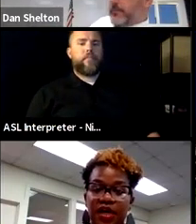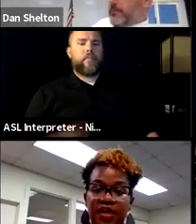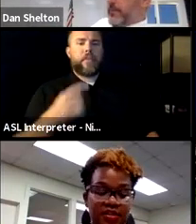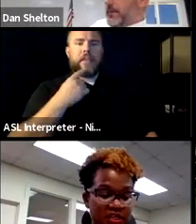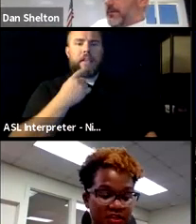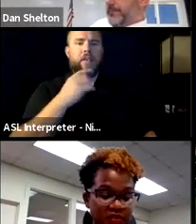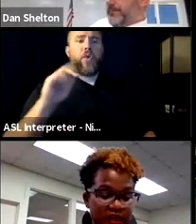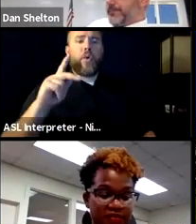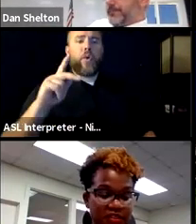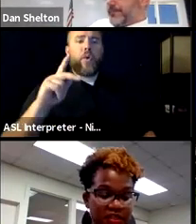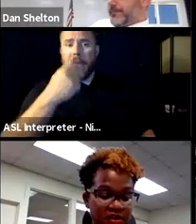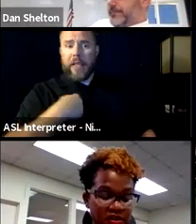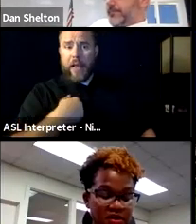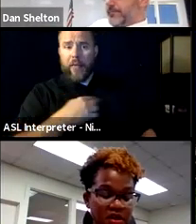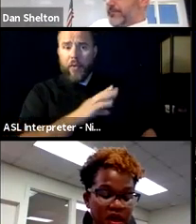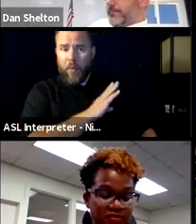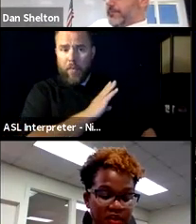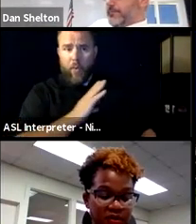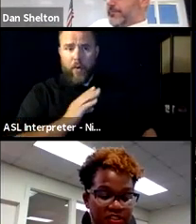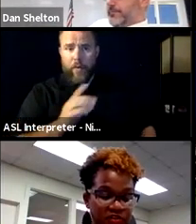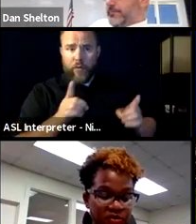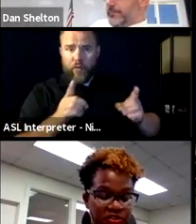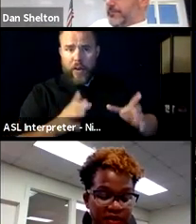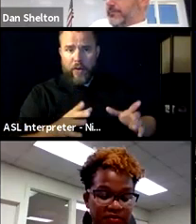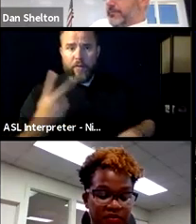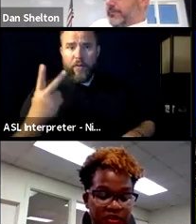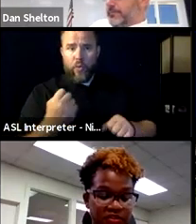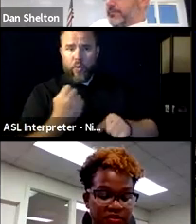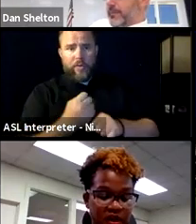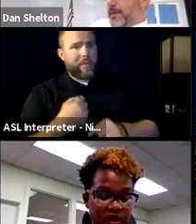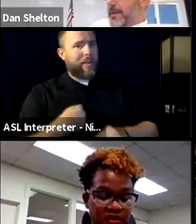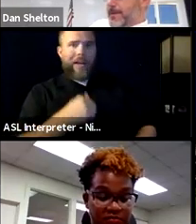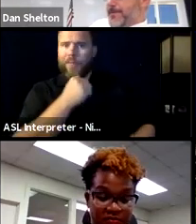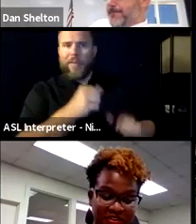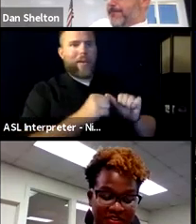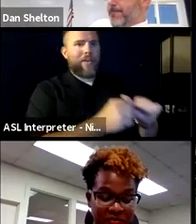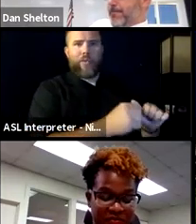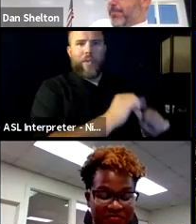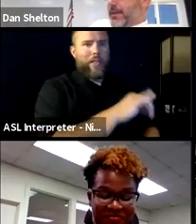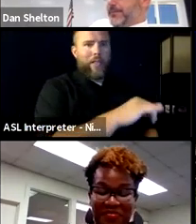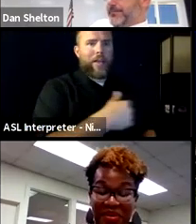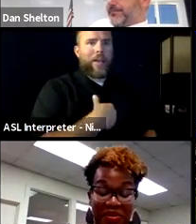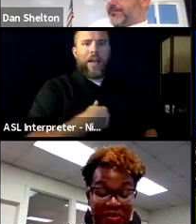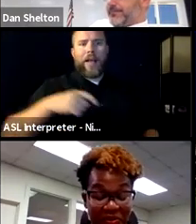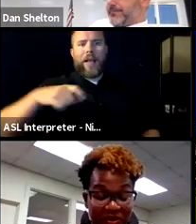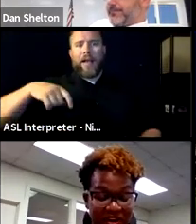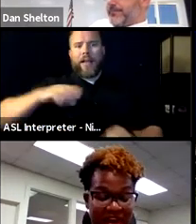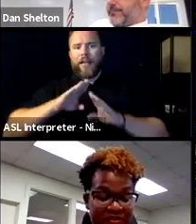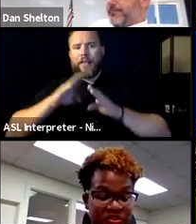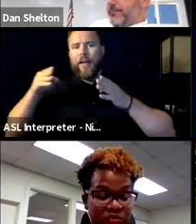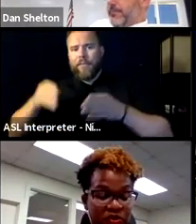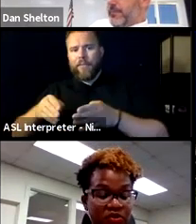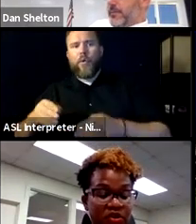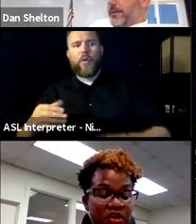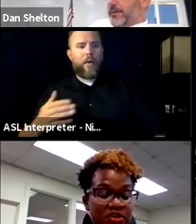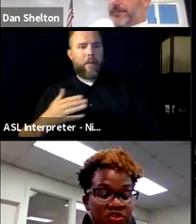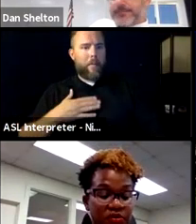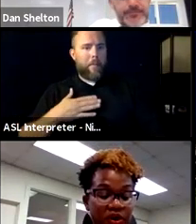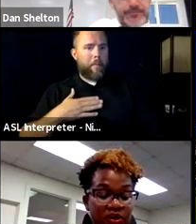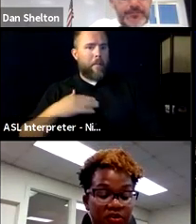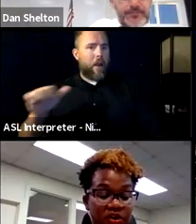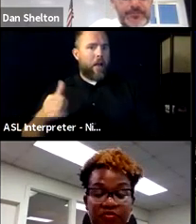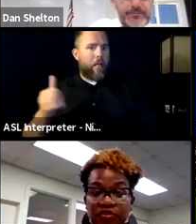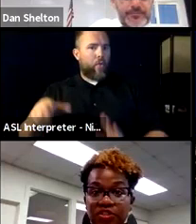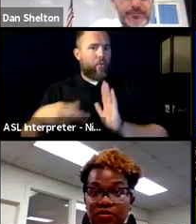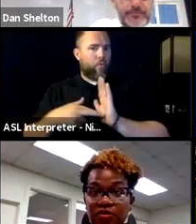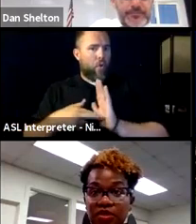I will not continue that this year to give myself more time to focus on some being with the board now in this role. So